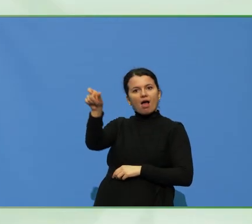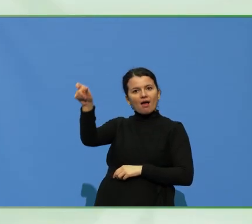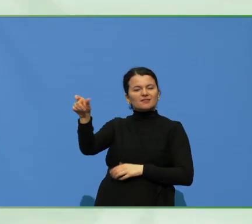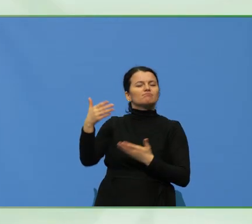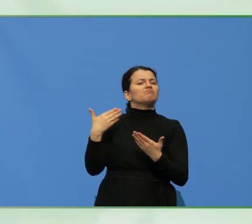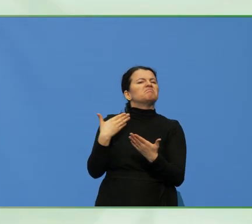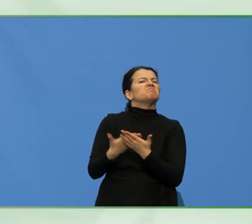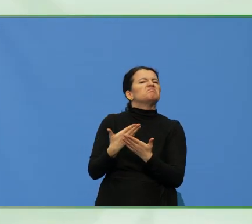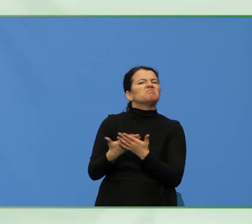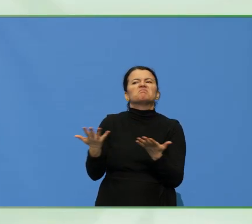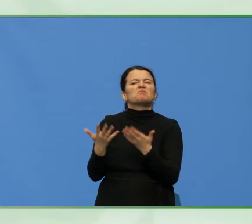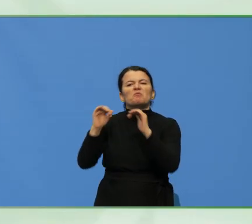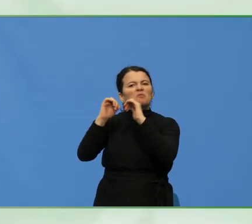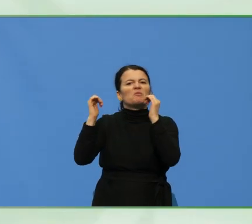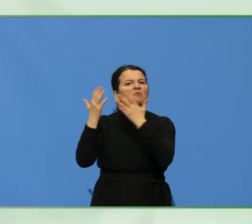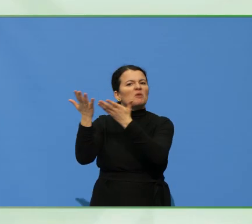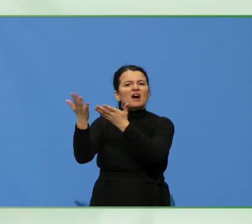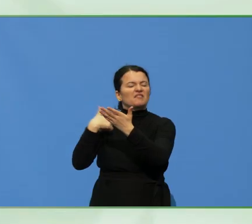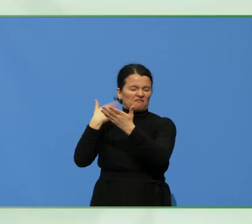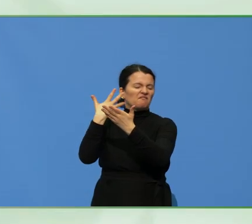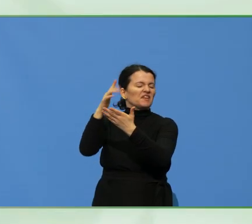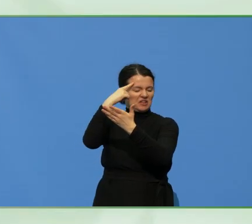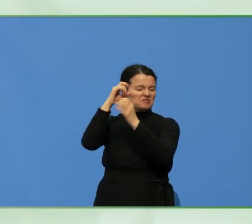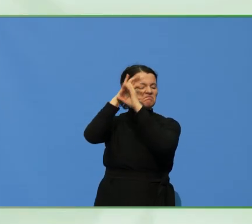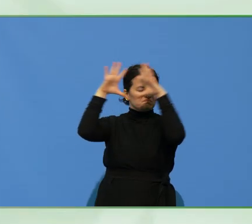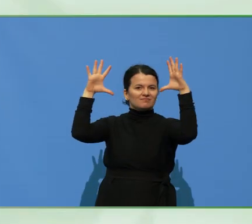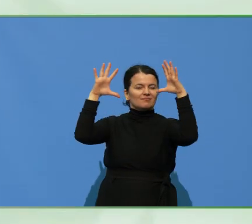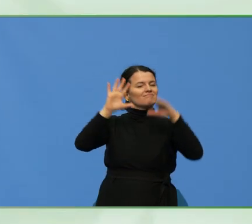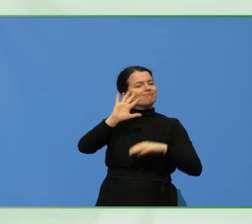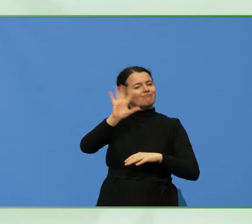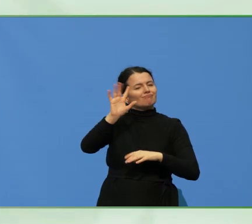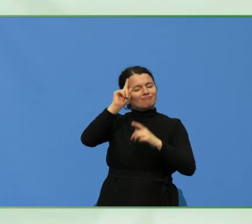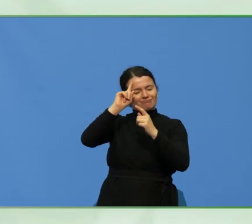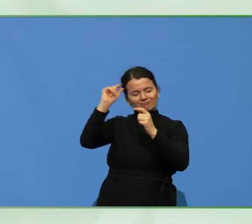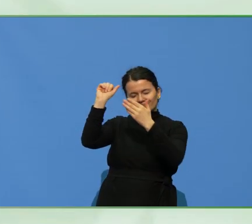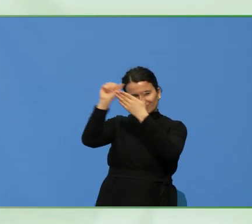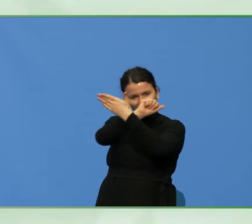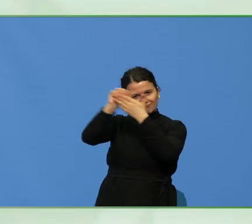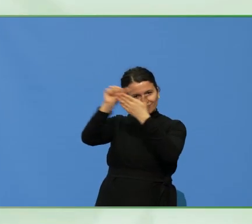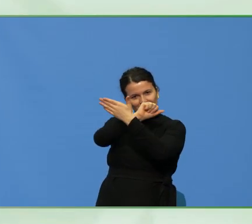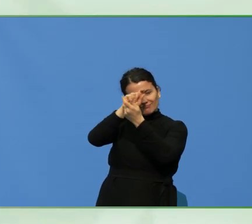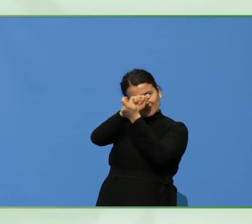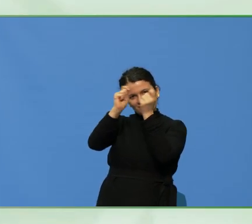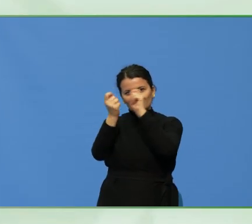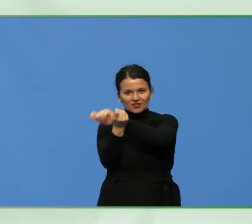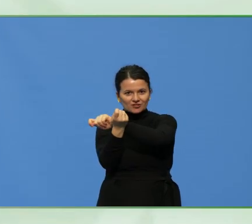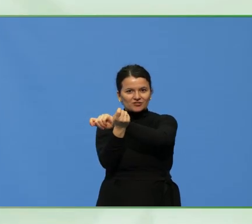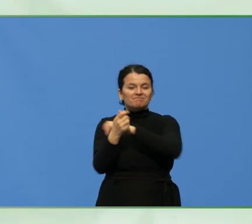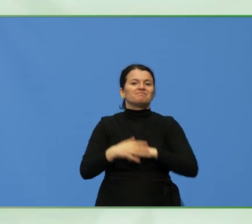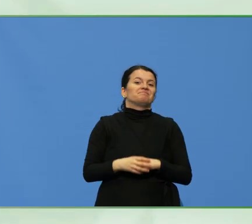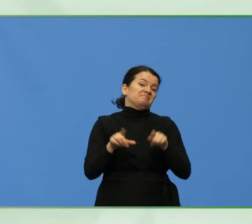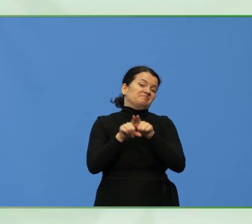such organic experiences, just simply by showing up and taking a fitness class taught by somebody that you typically